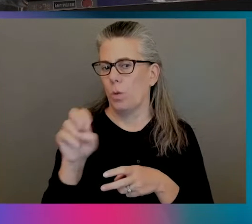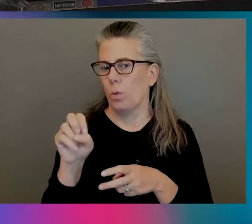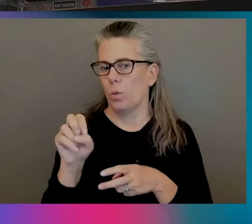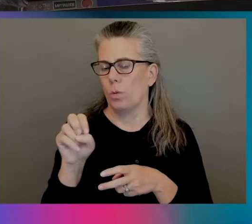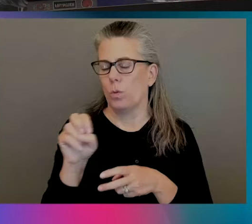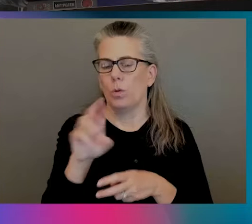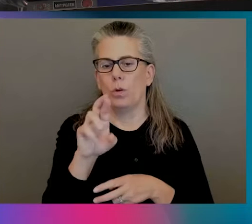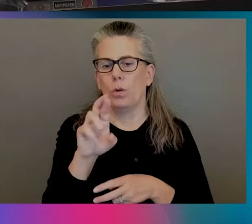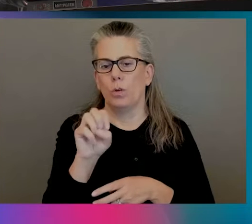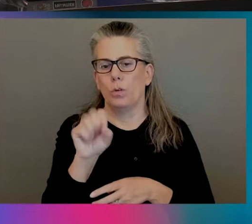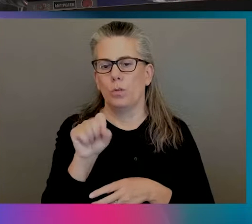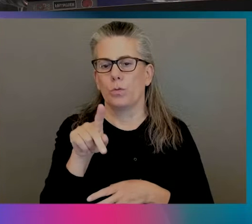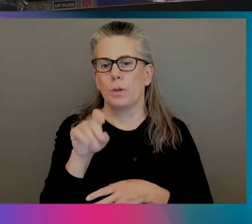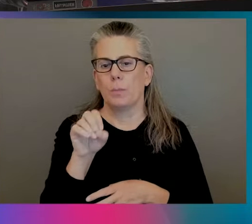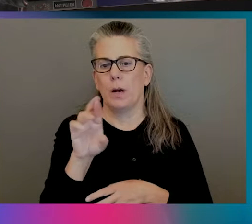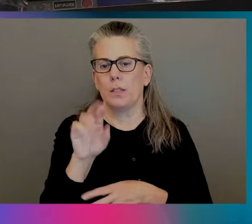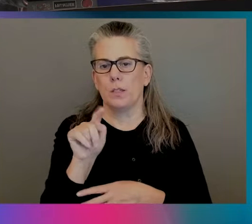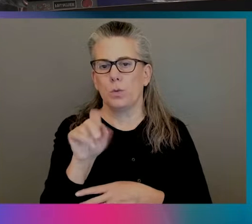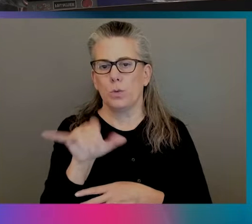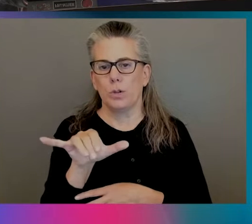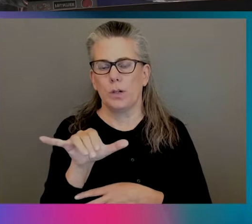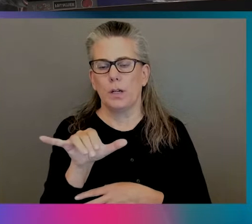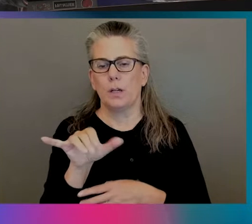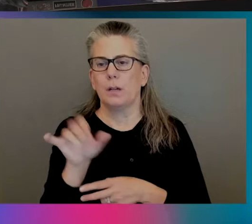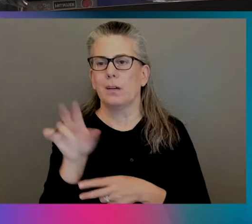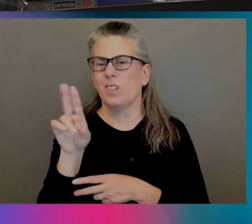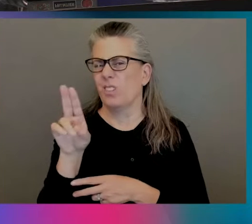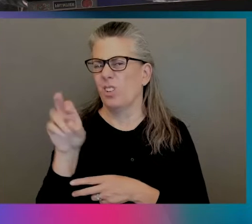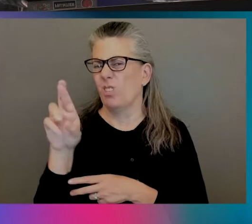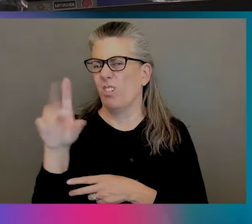So grab this URL.